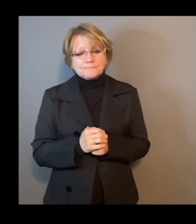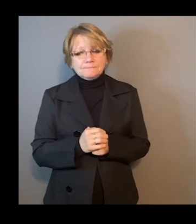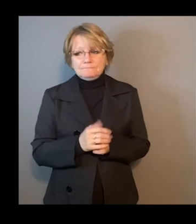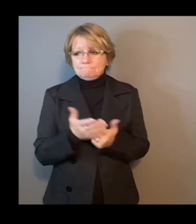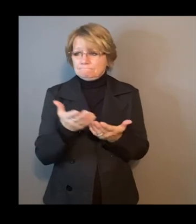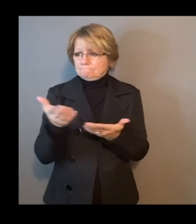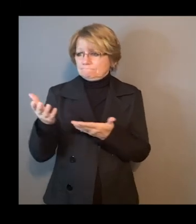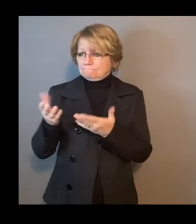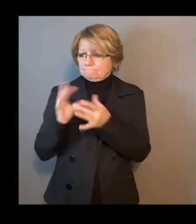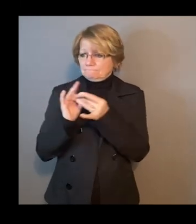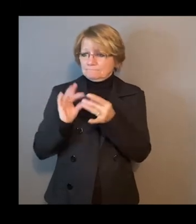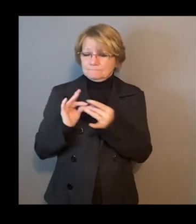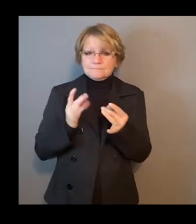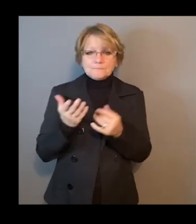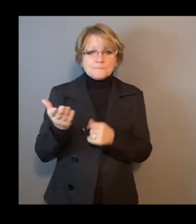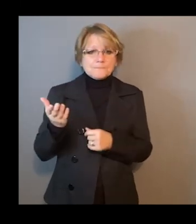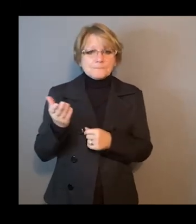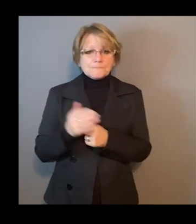Others?